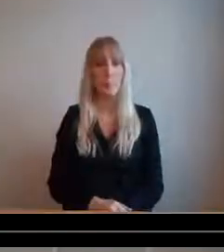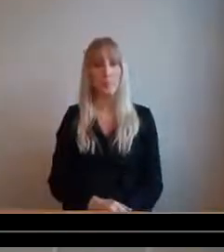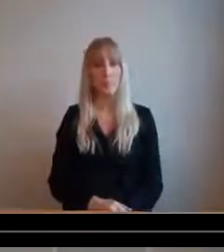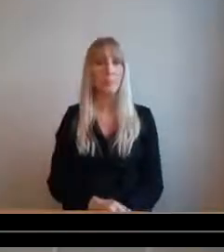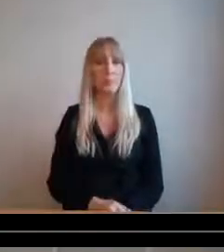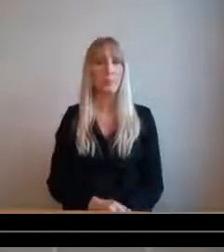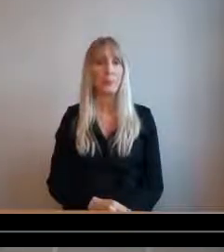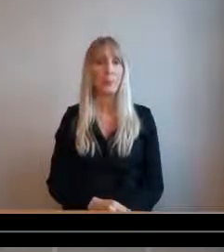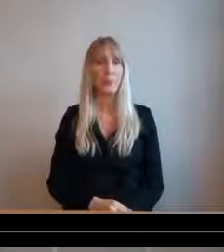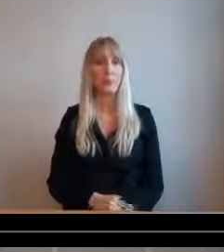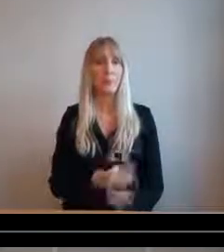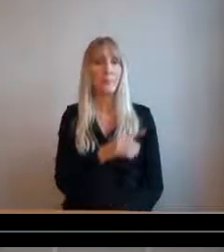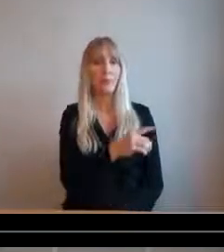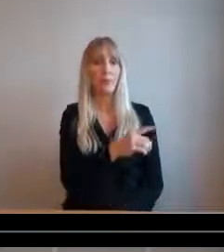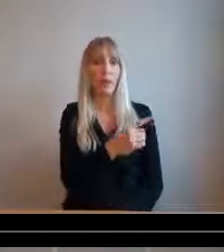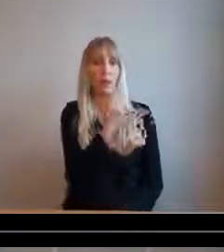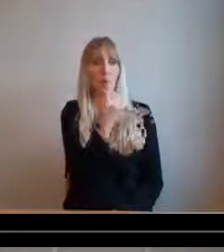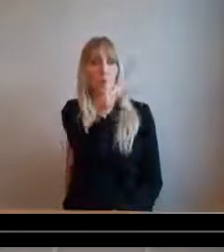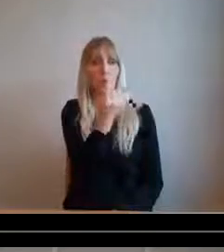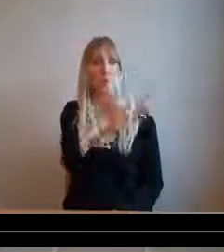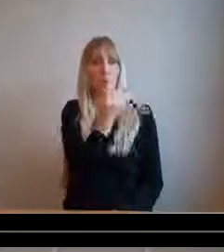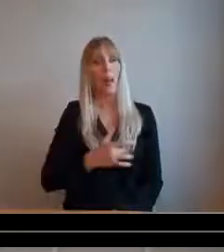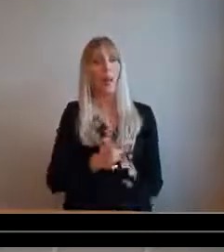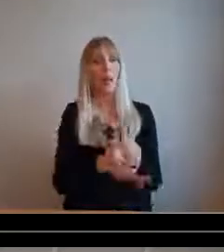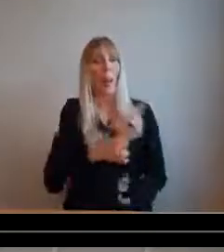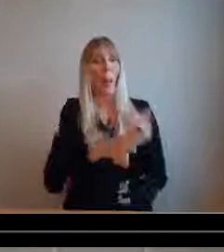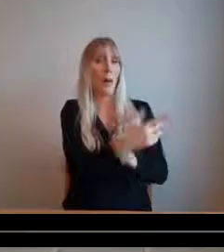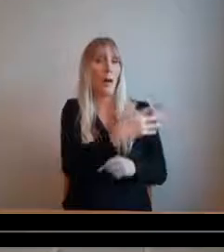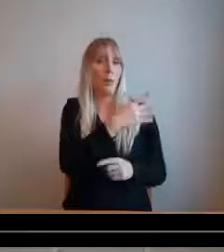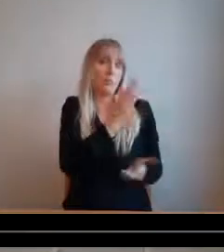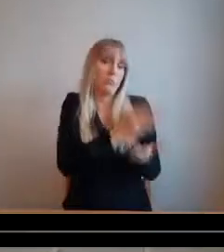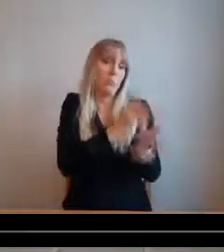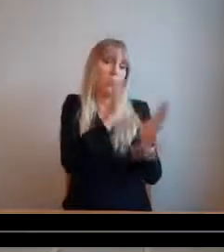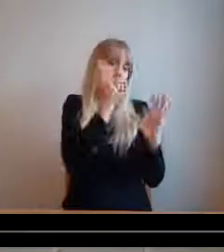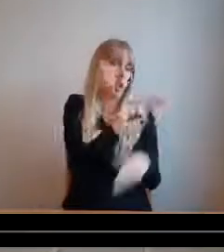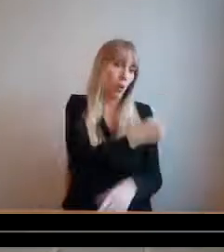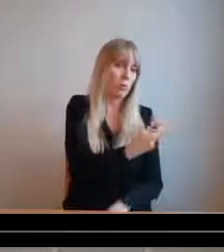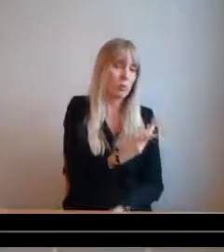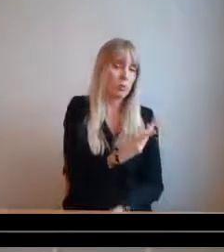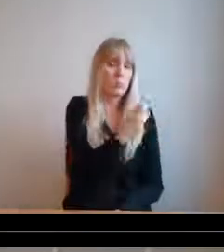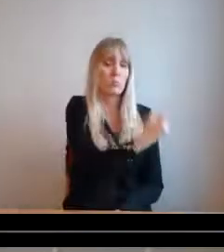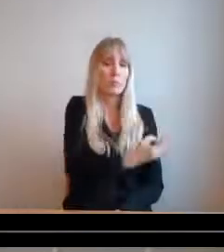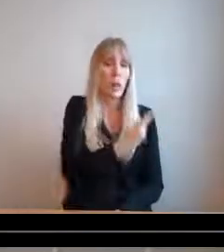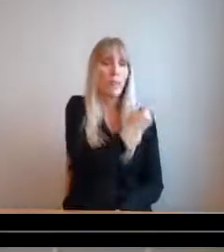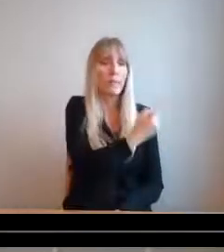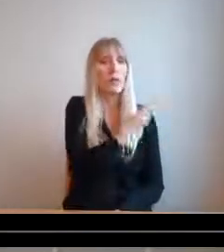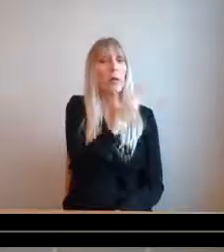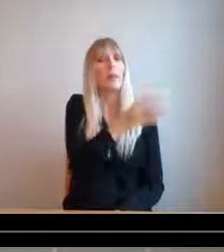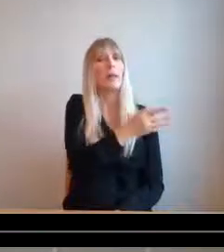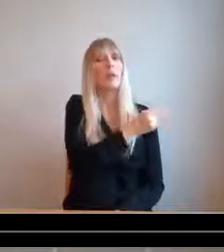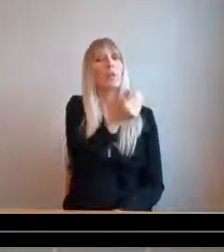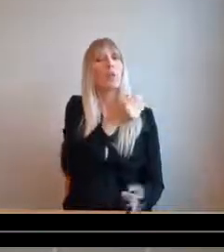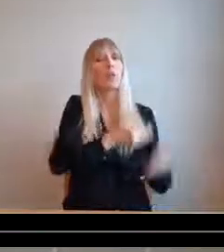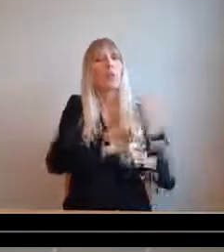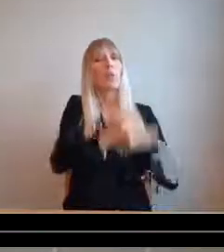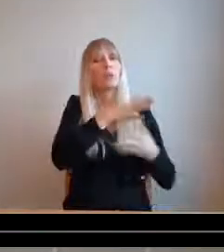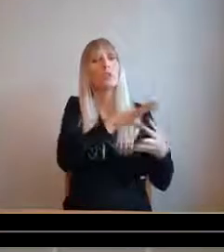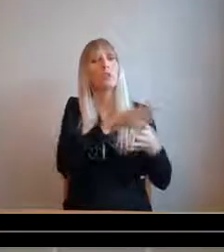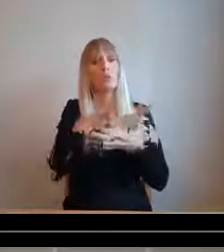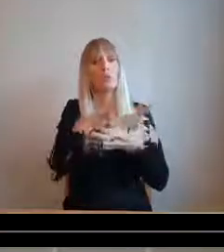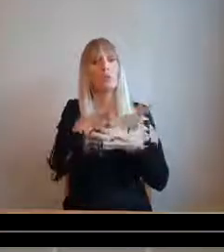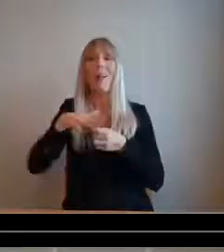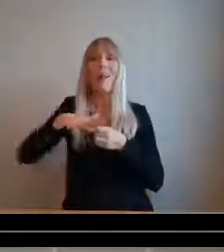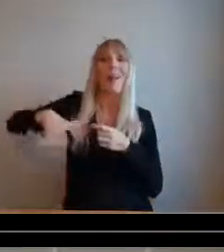obviously lives near that area and has some concerns. We've had a couple of questions that have come in about land